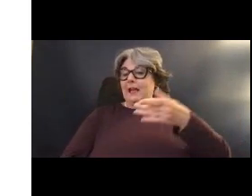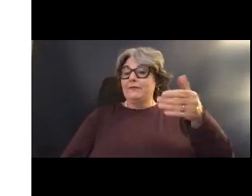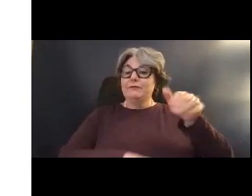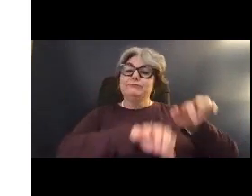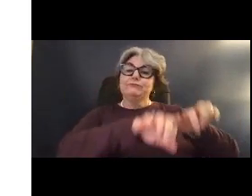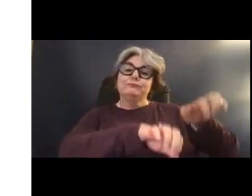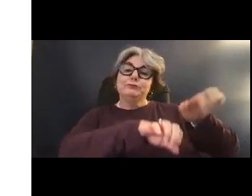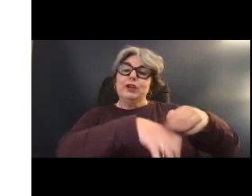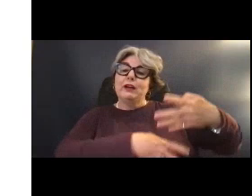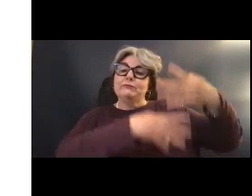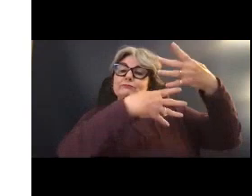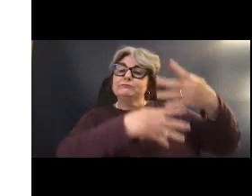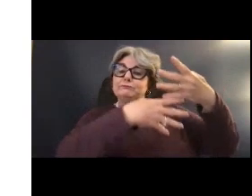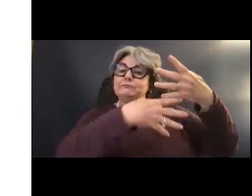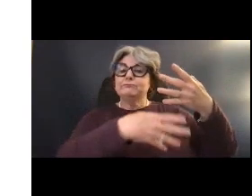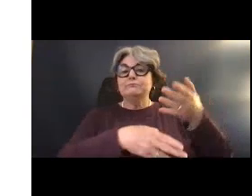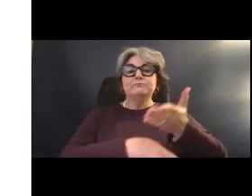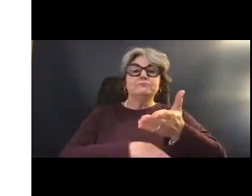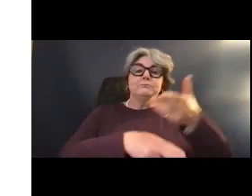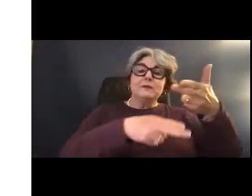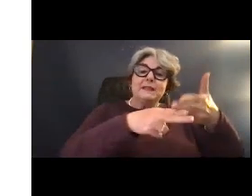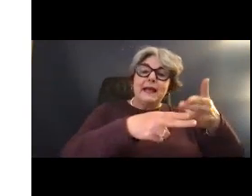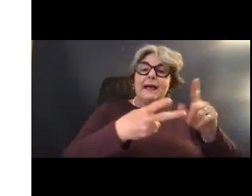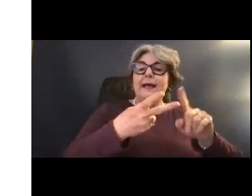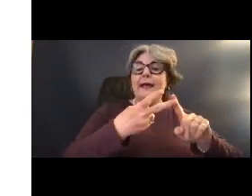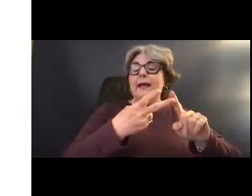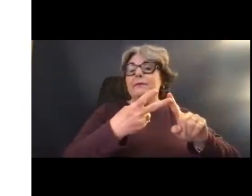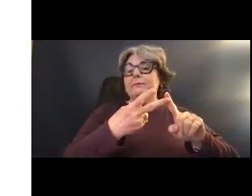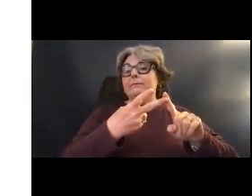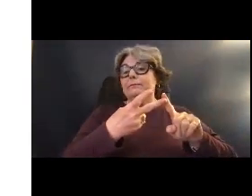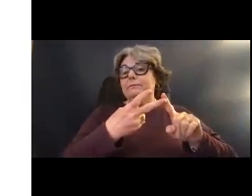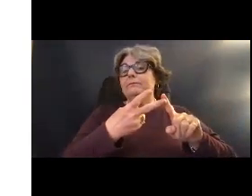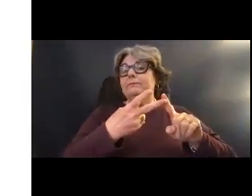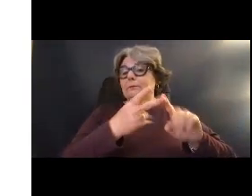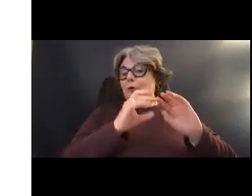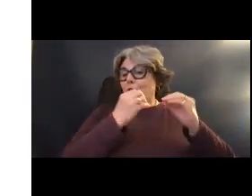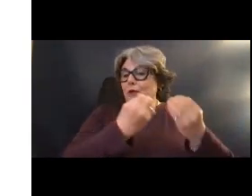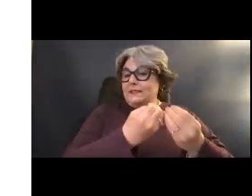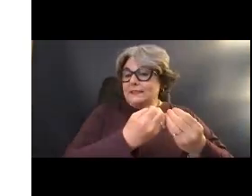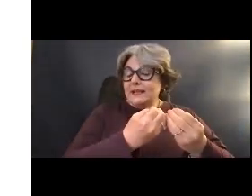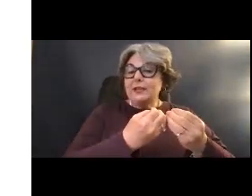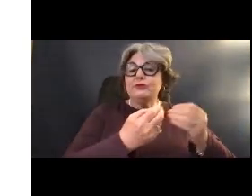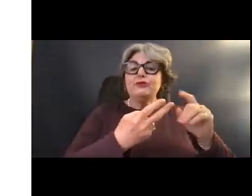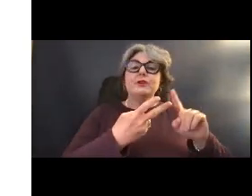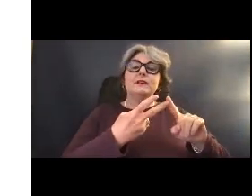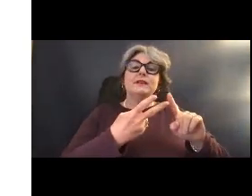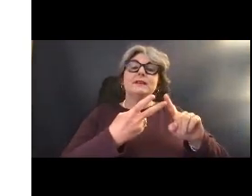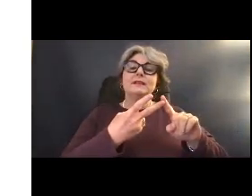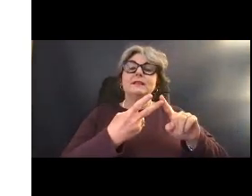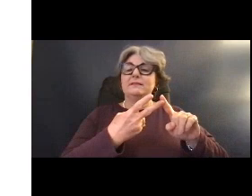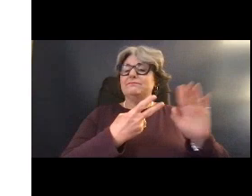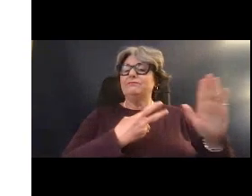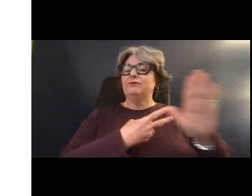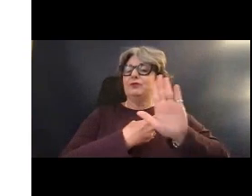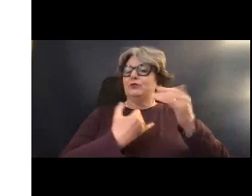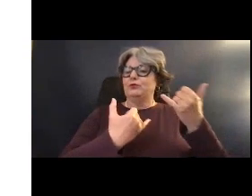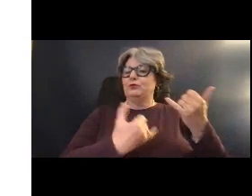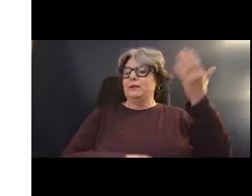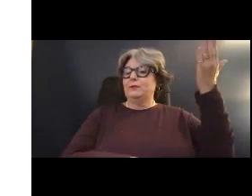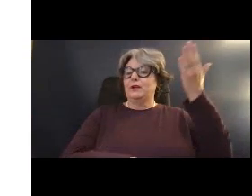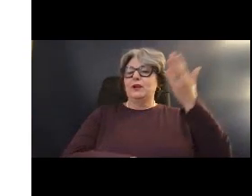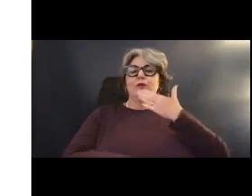if you have not done so already. So your name and where you're participating in this presentation from. It would be